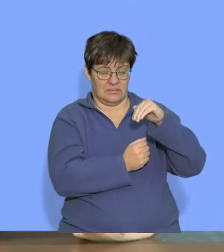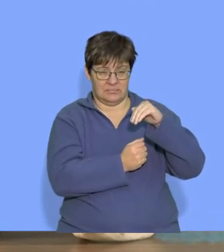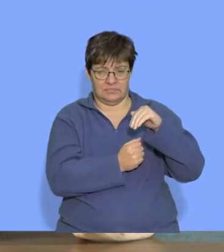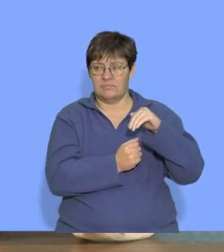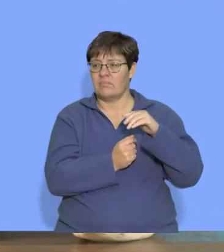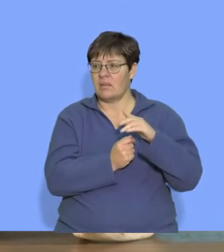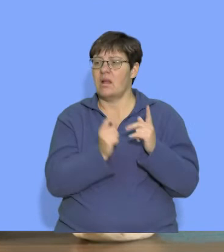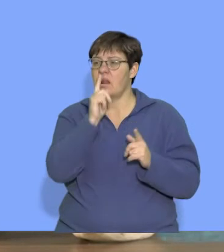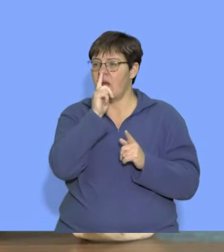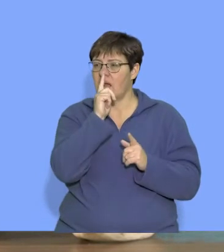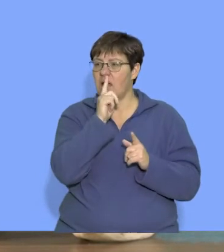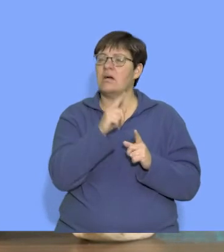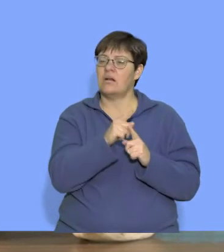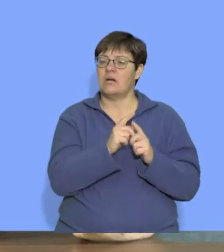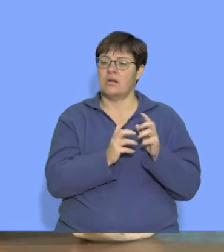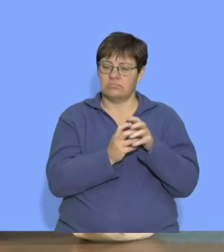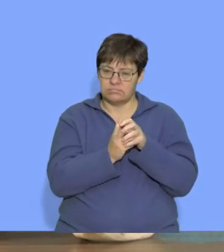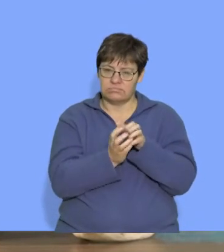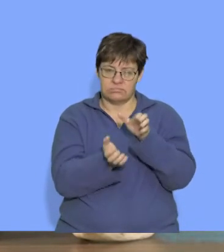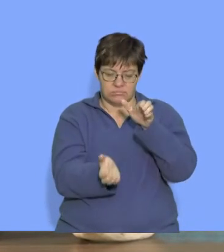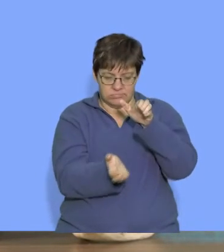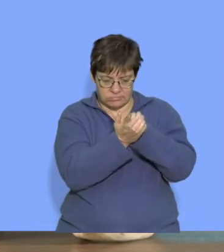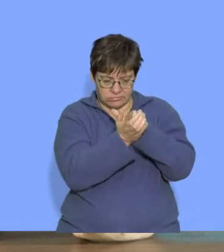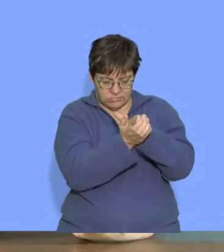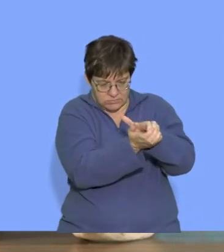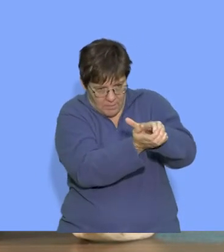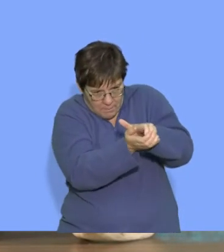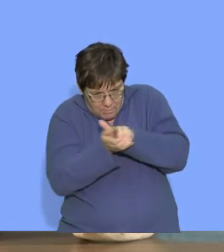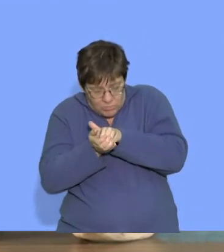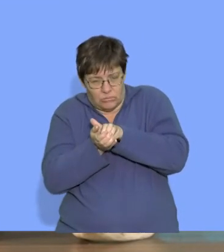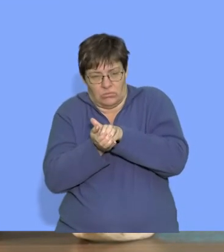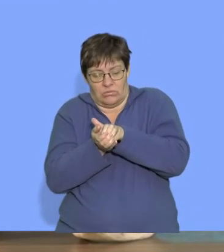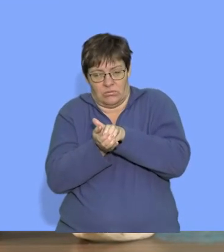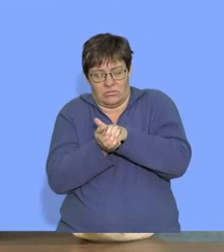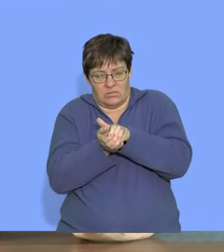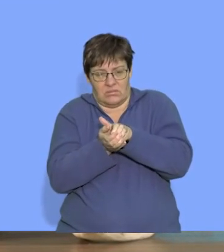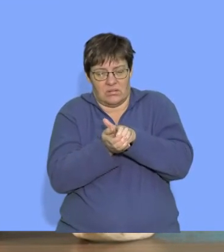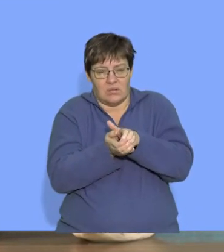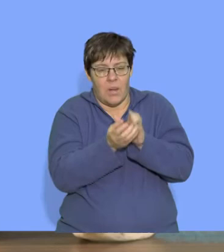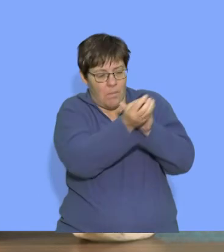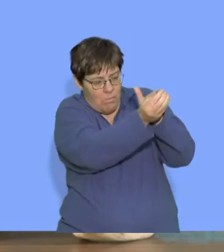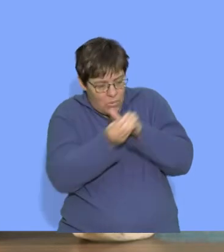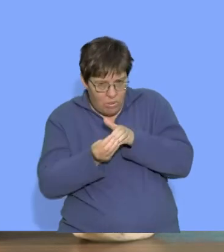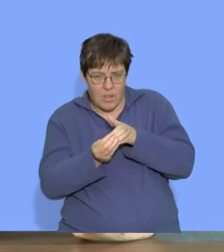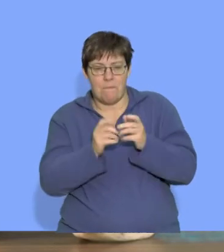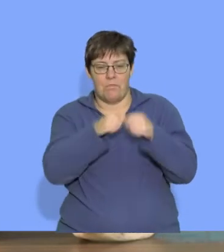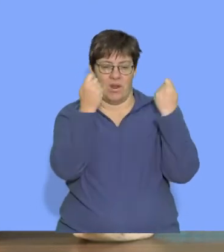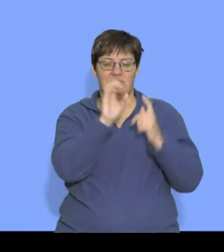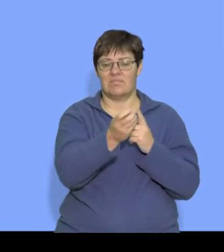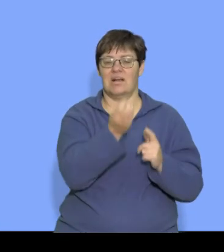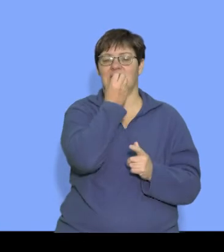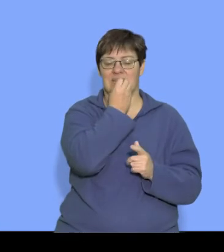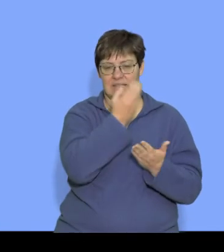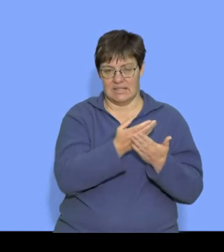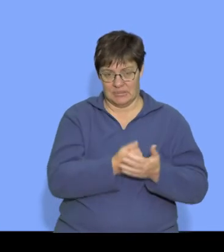again allows for the incisors to hold on to so that the pulling of that grass or plant material can happen. So